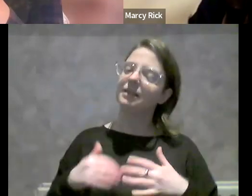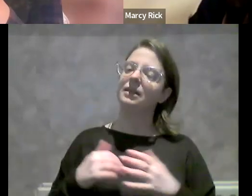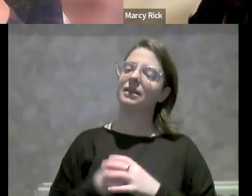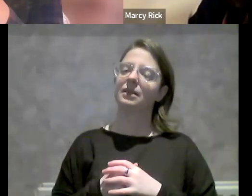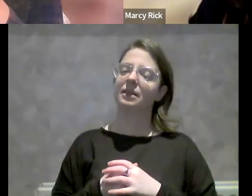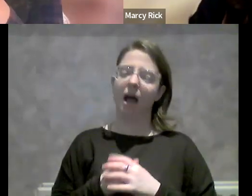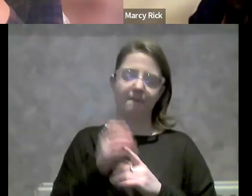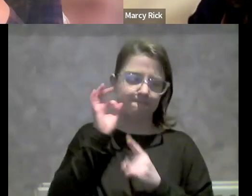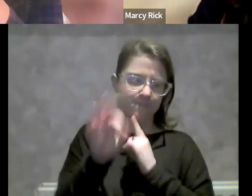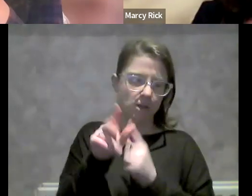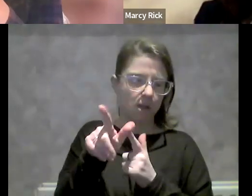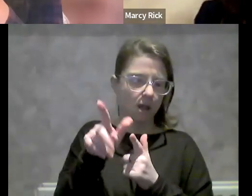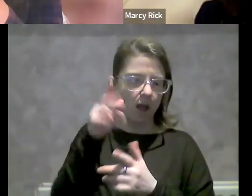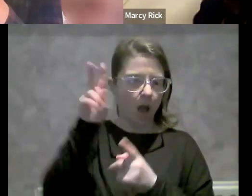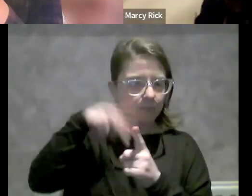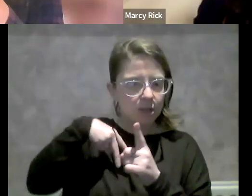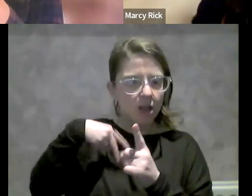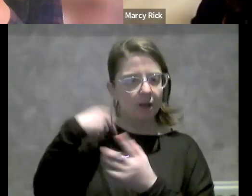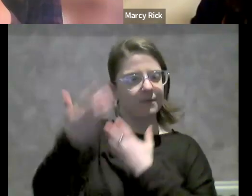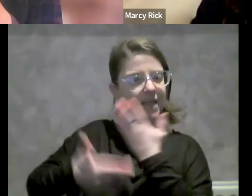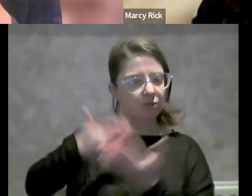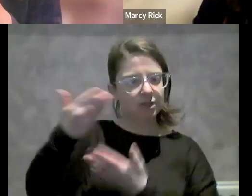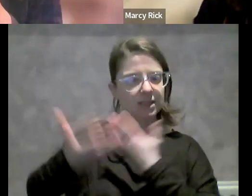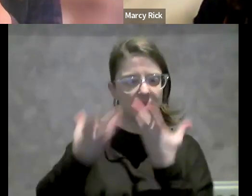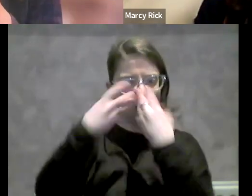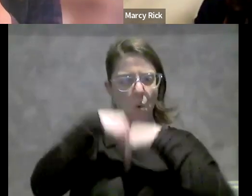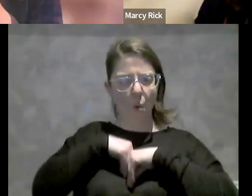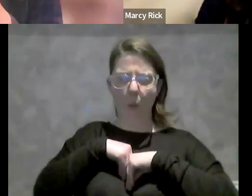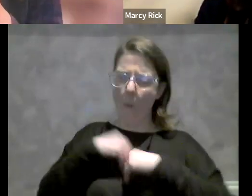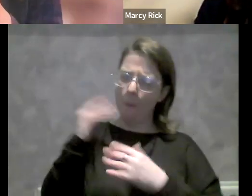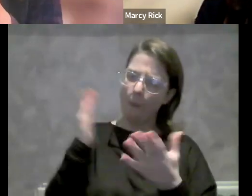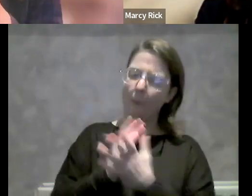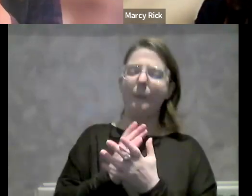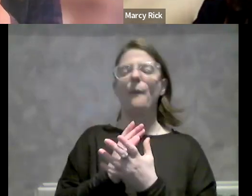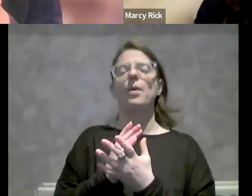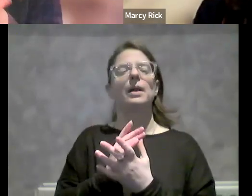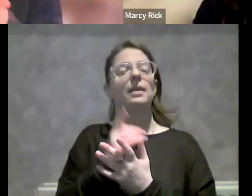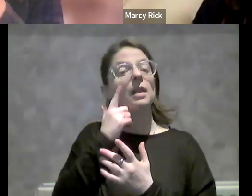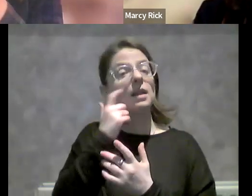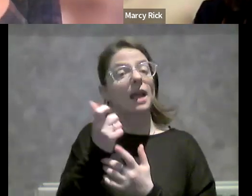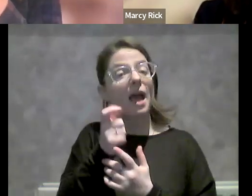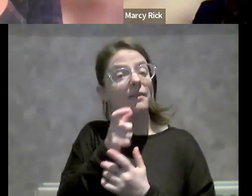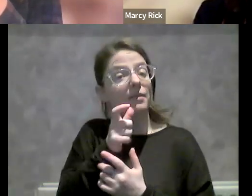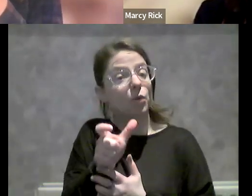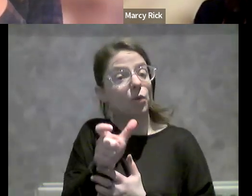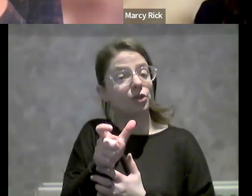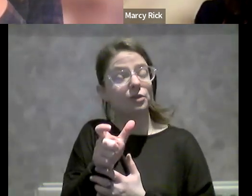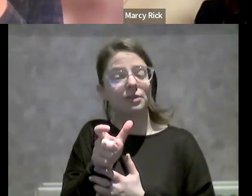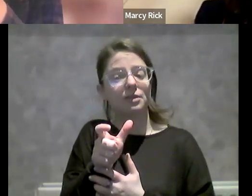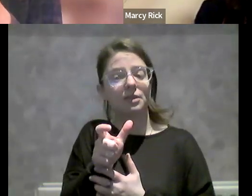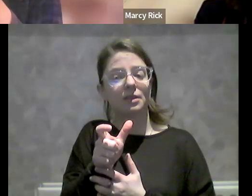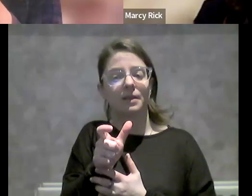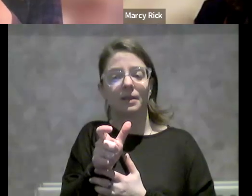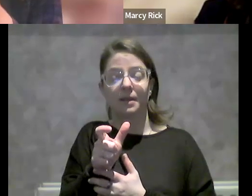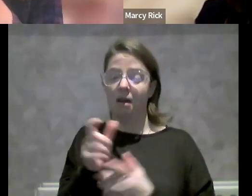sharp, acutely observed narrative. Listen carefully and feel the truth cut through such carefully chosen words. And